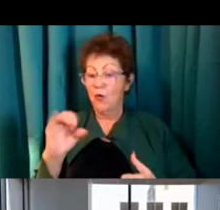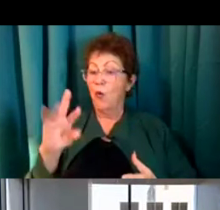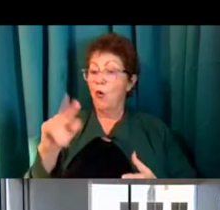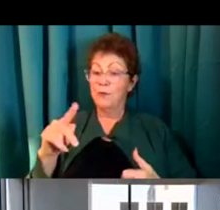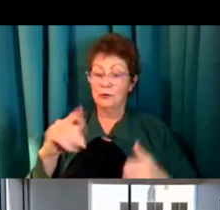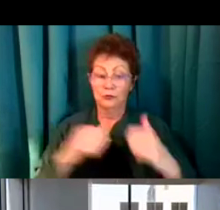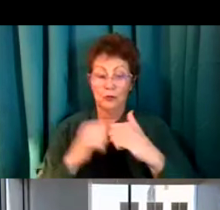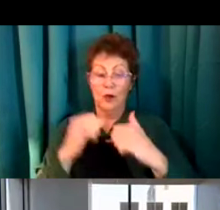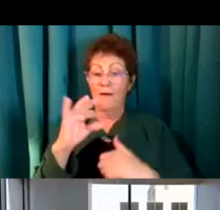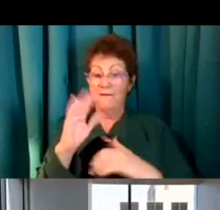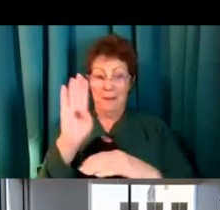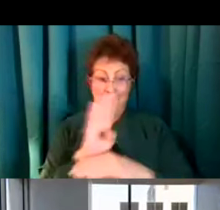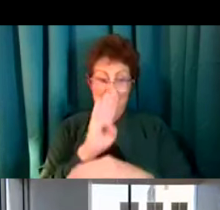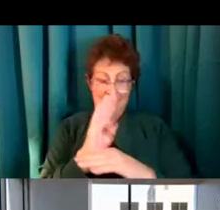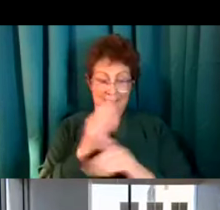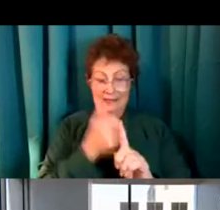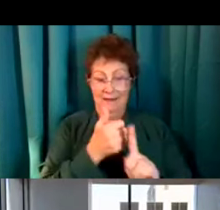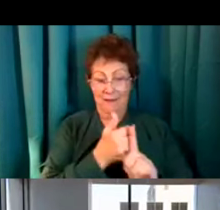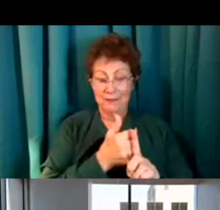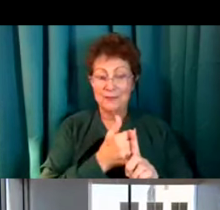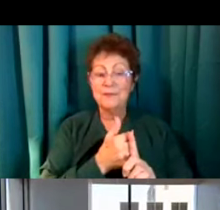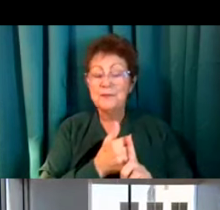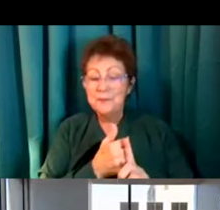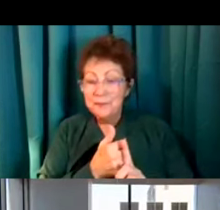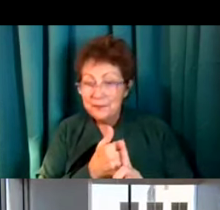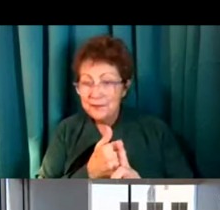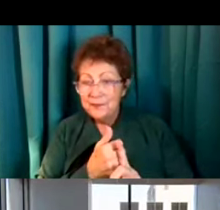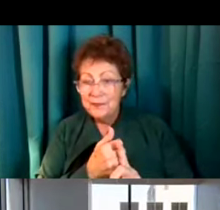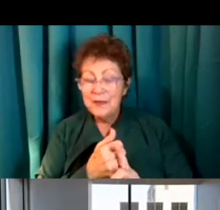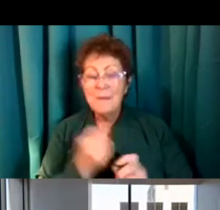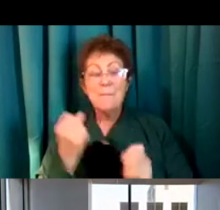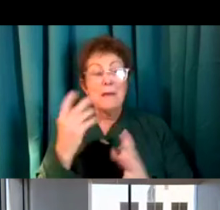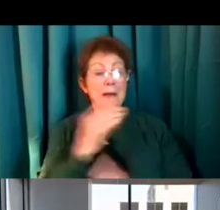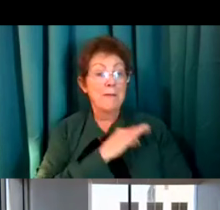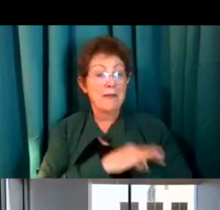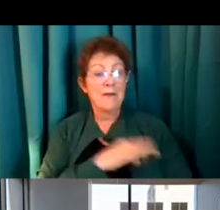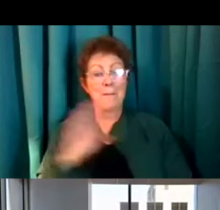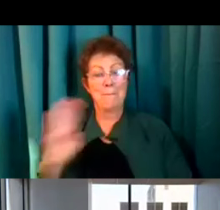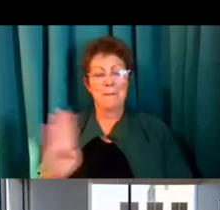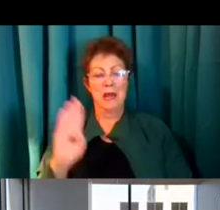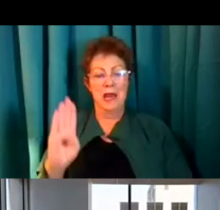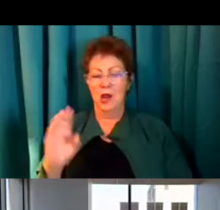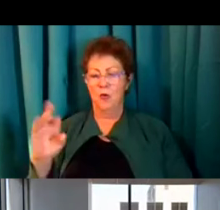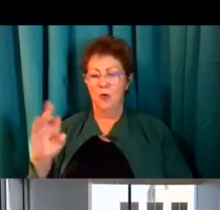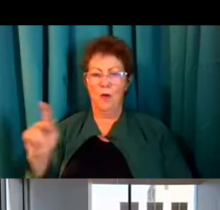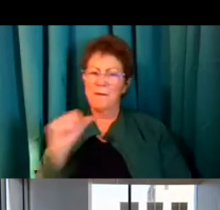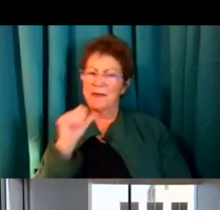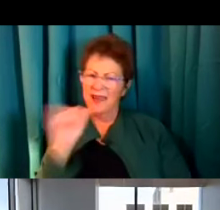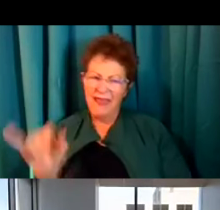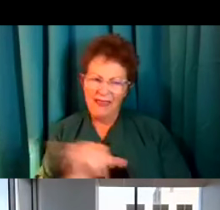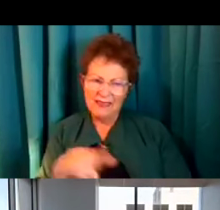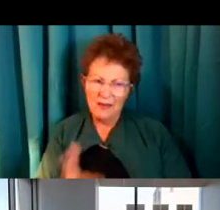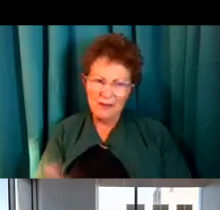the business. And so these many benefit corporations are B Corps, but they're not the same thing.